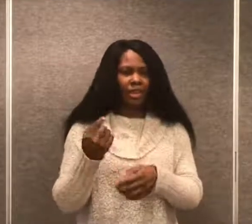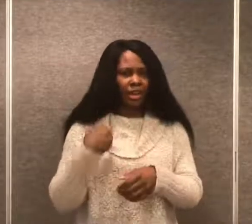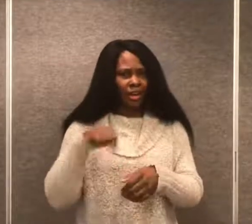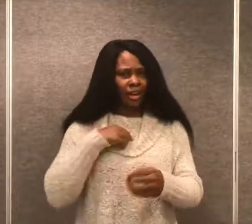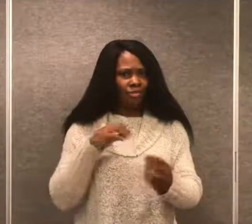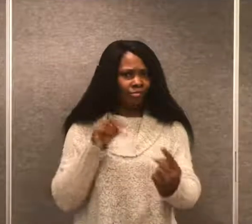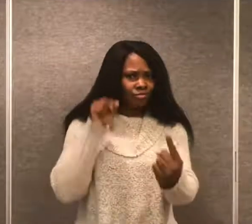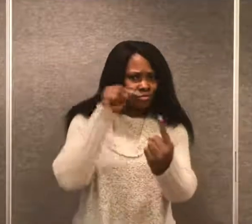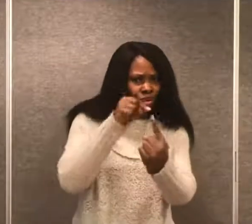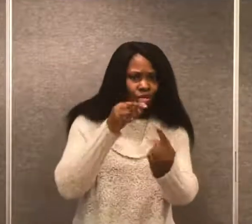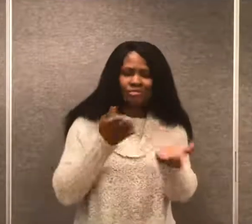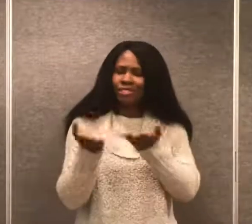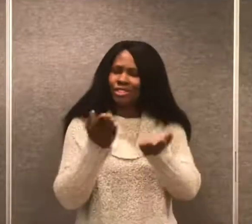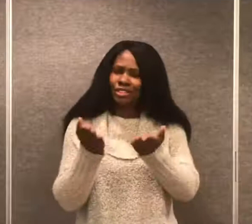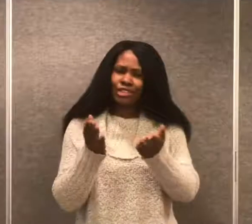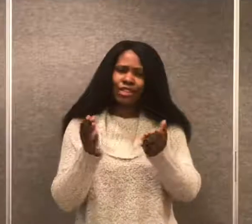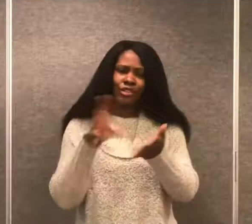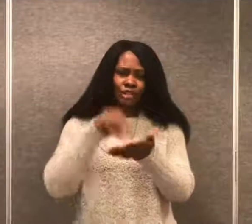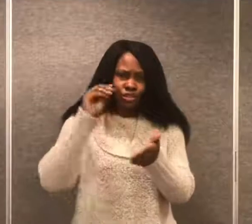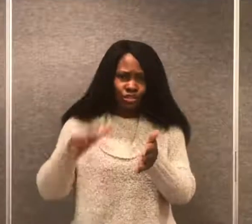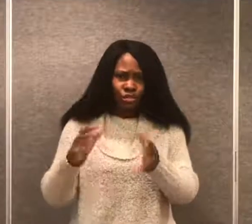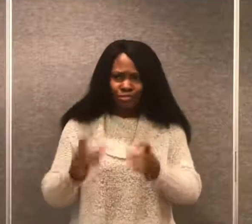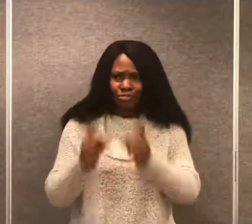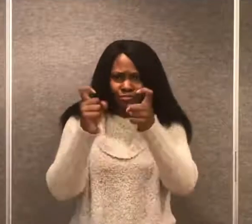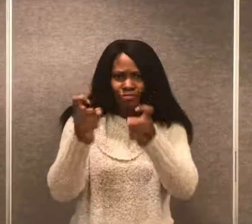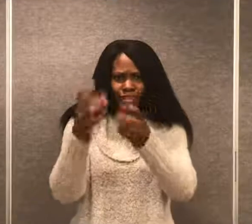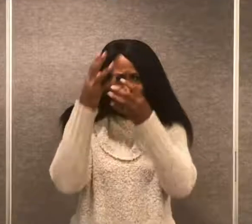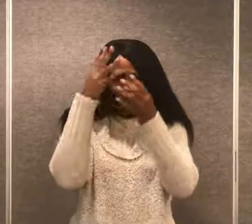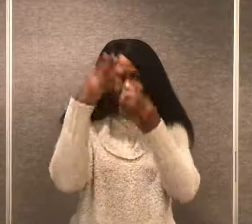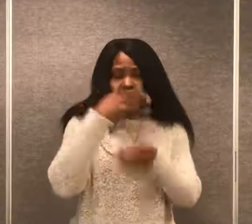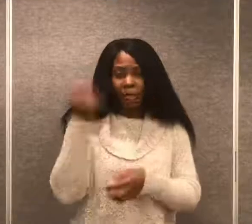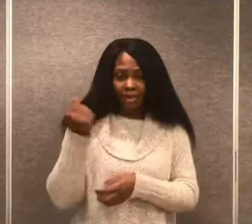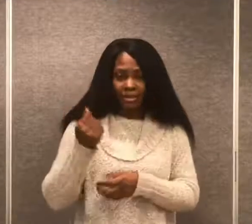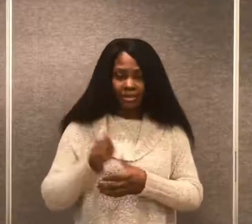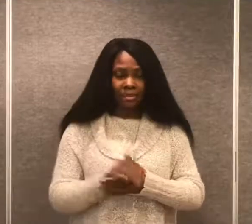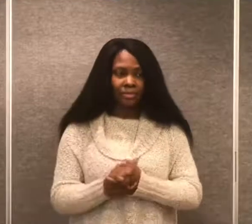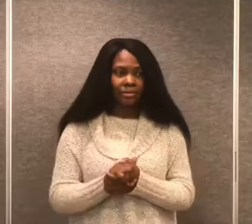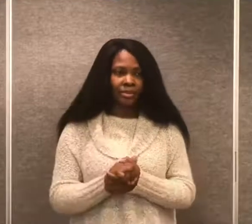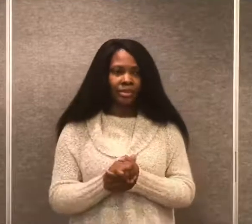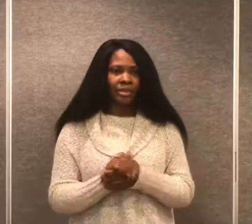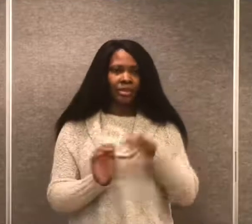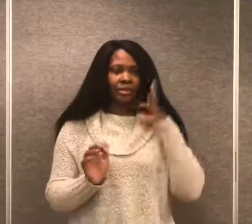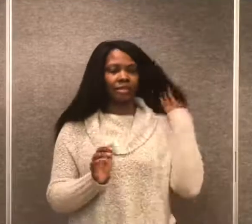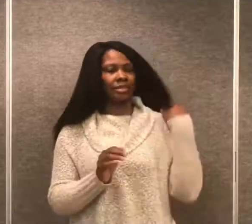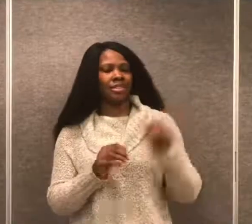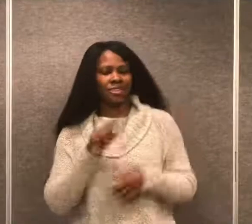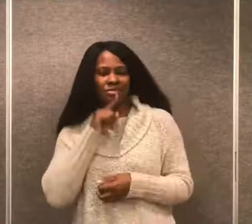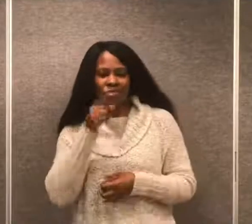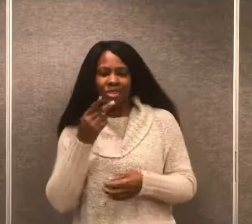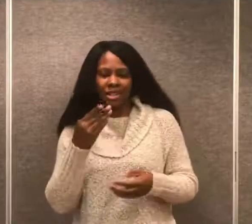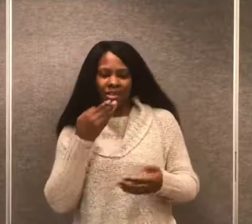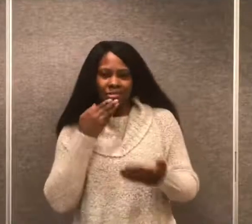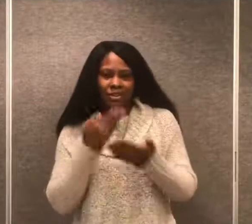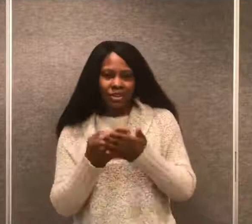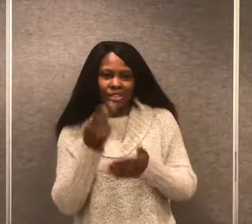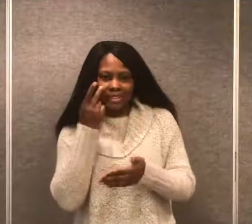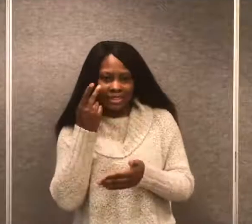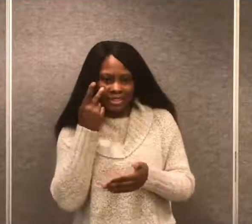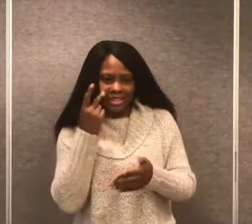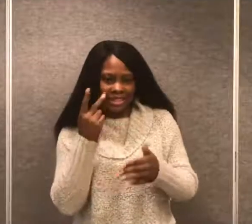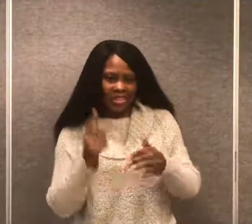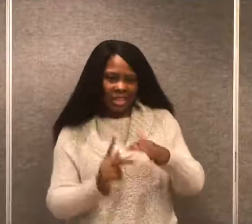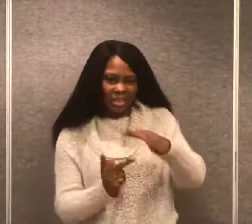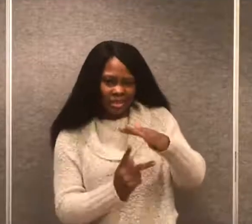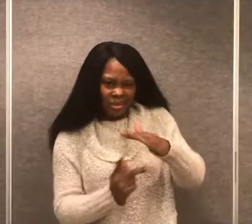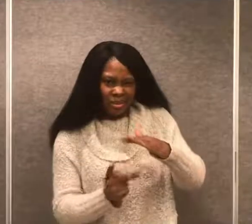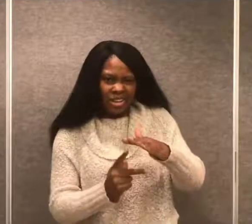and give them the best that we have. And it was truly enjoyable to see some of the pre-K students inside the classroom, even though some of the